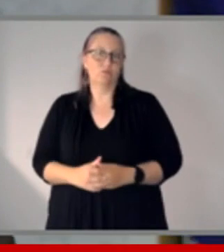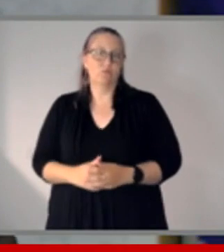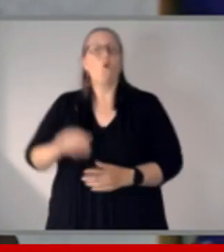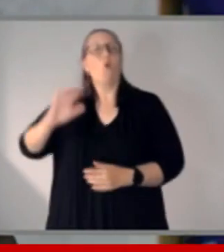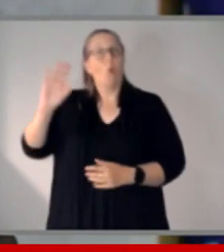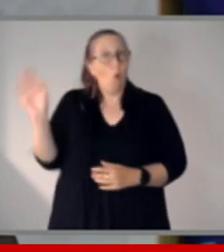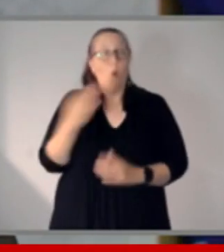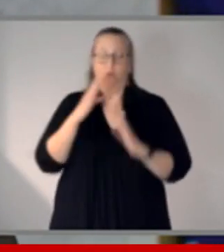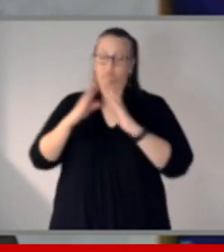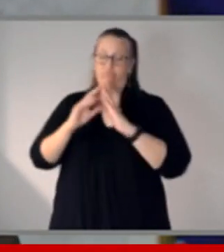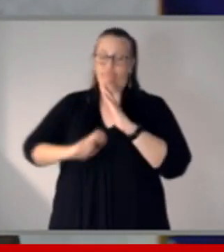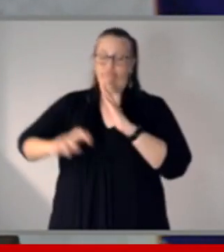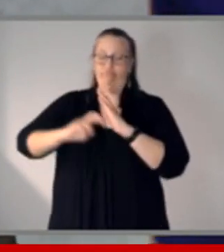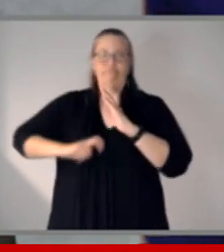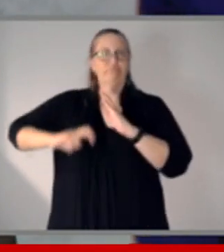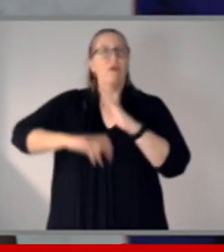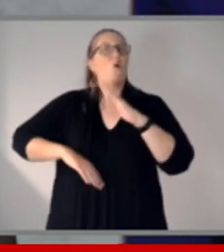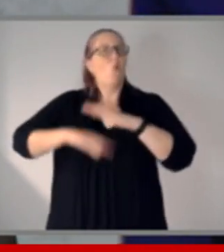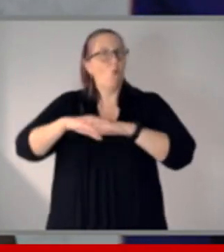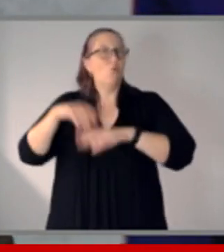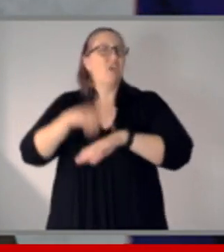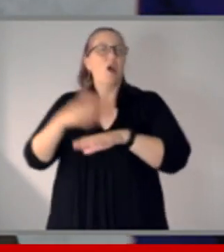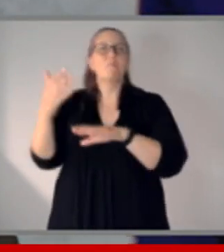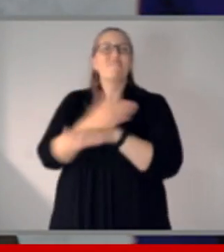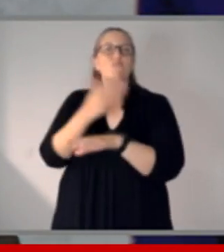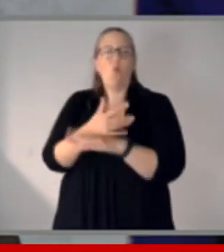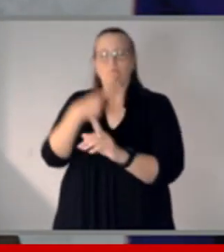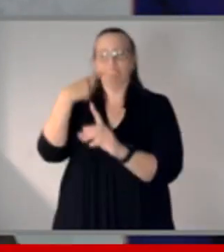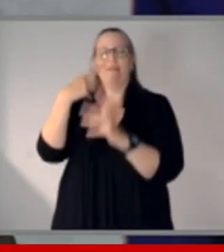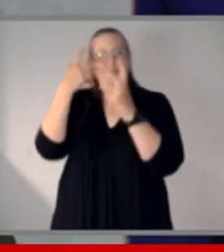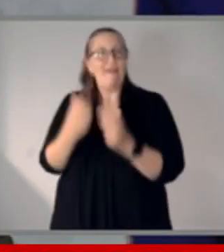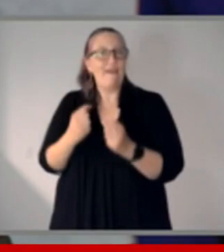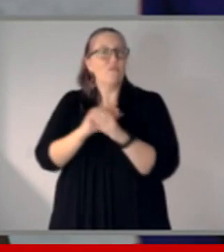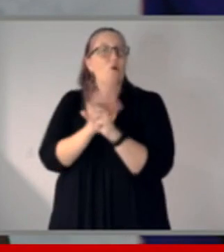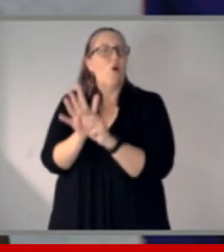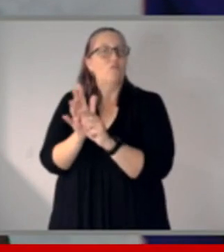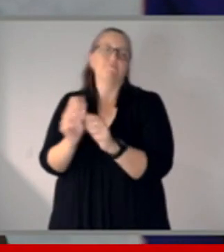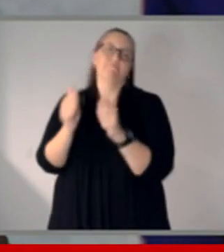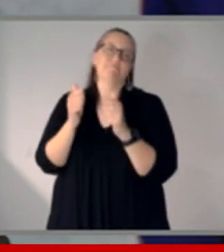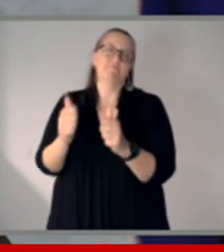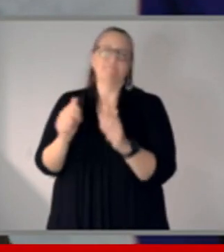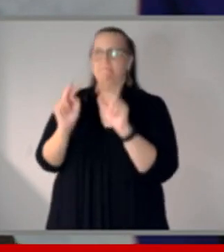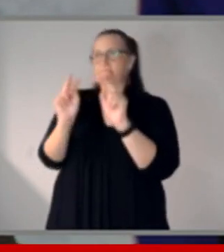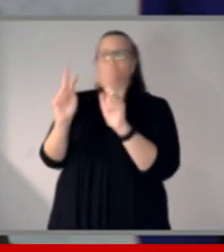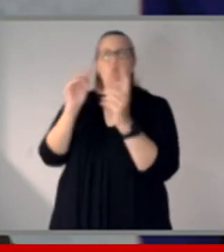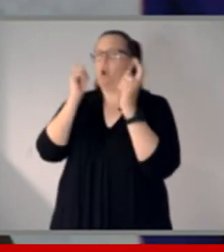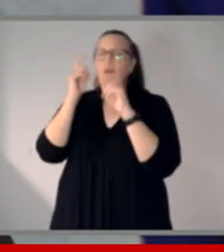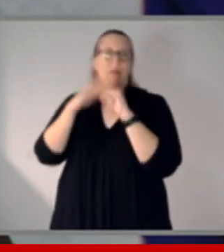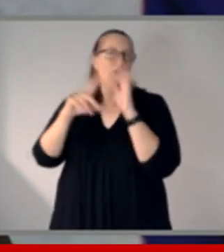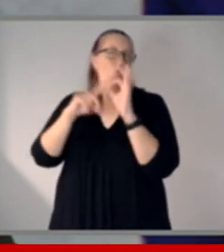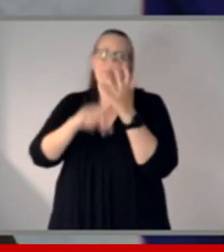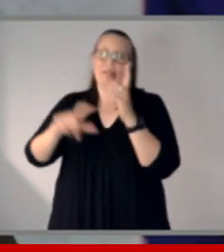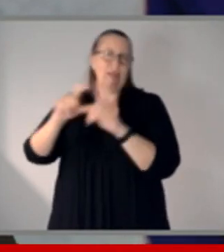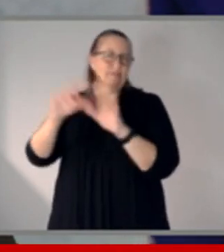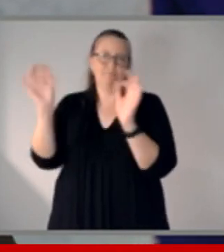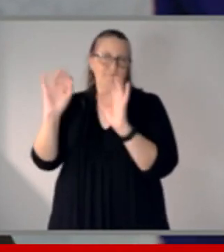entire infectious period, and that is not a concern at the moment. Continue to be watched. In Victoria, of course,